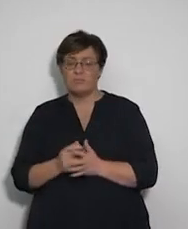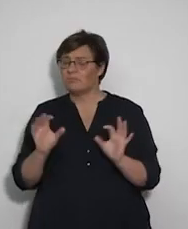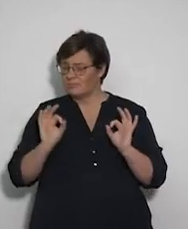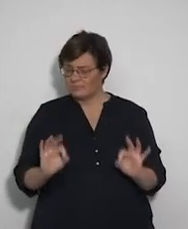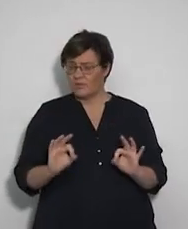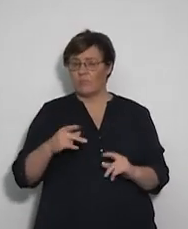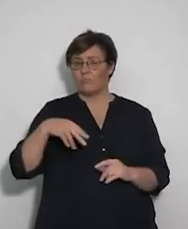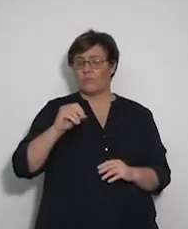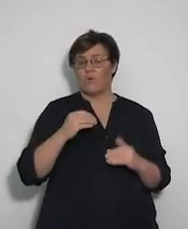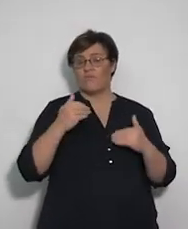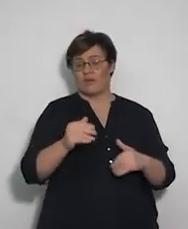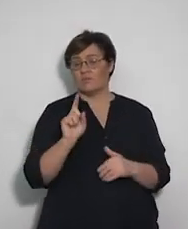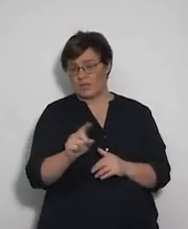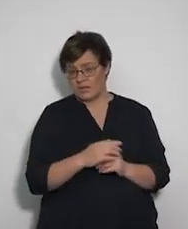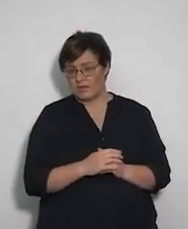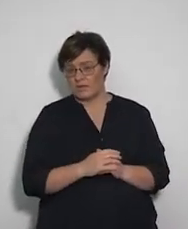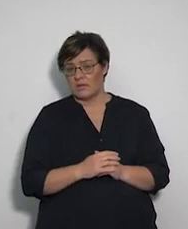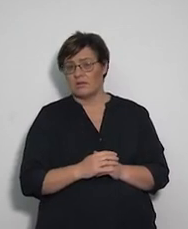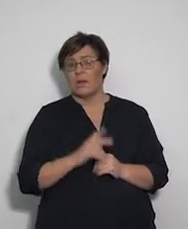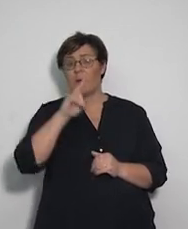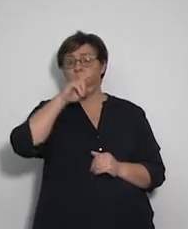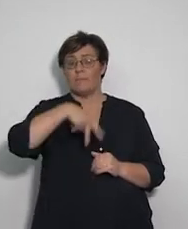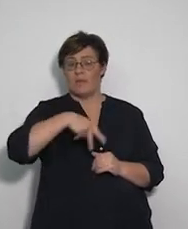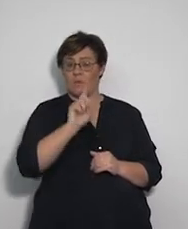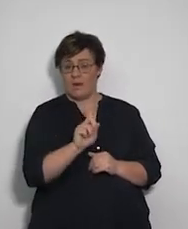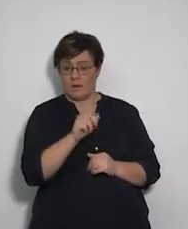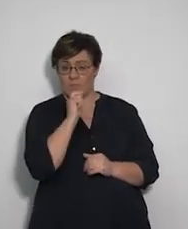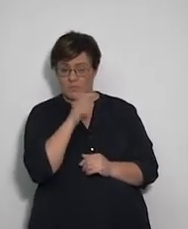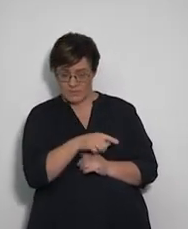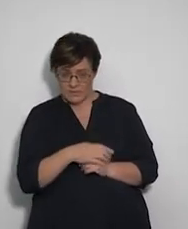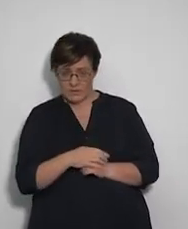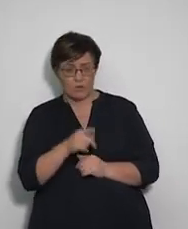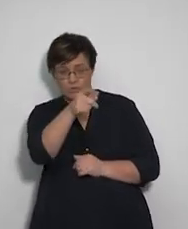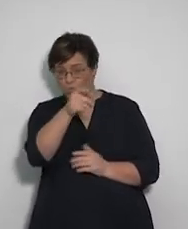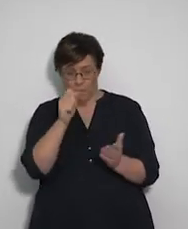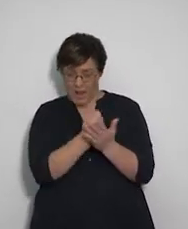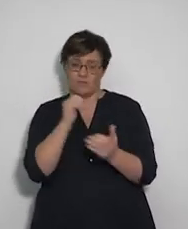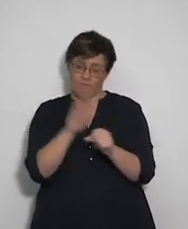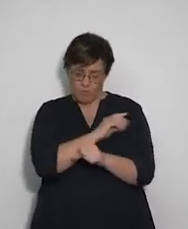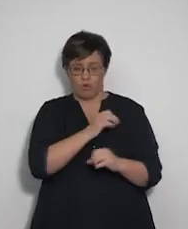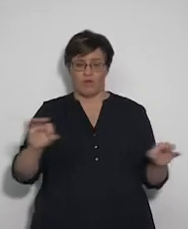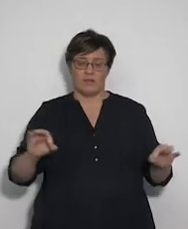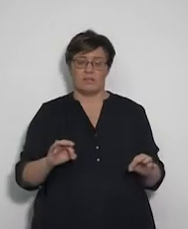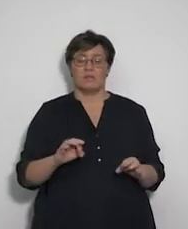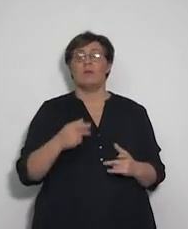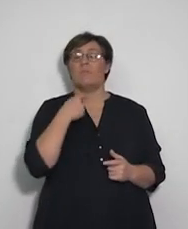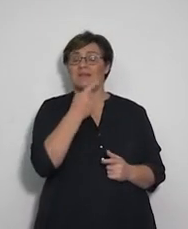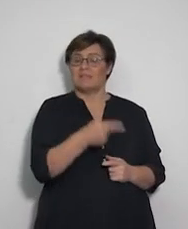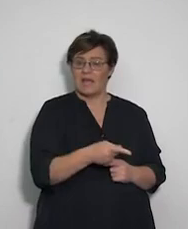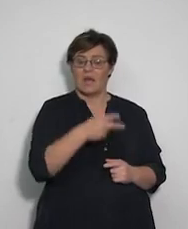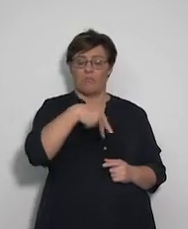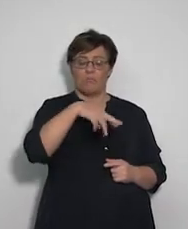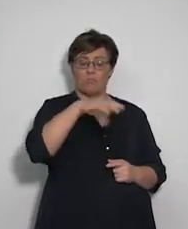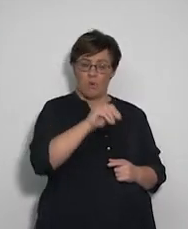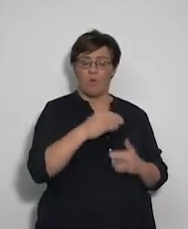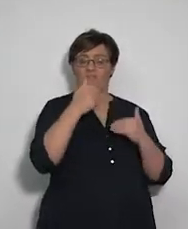be definitely prophase 1, and I'm going to use the acronym P1. Again, that's not what you're allowed to write in your papers. You've got to say